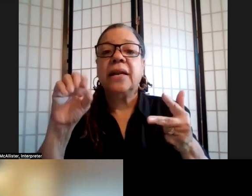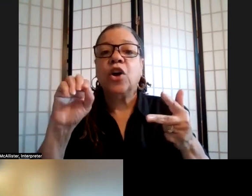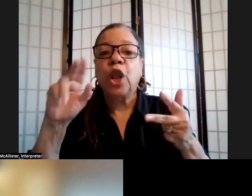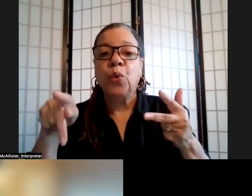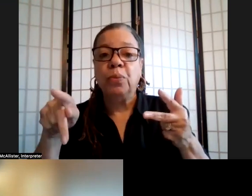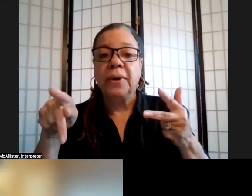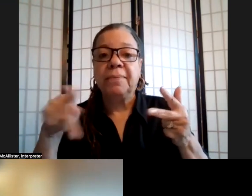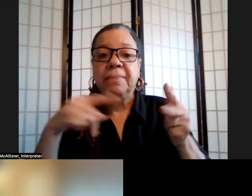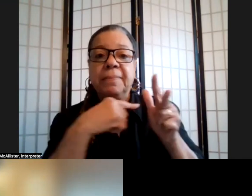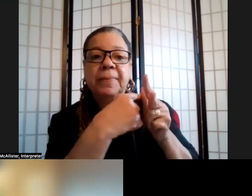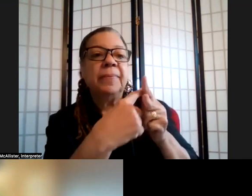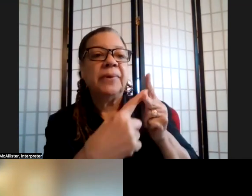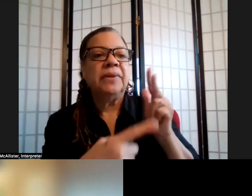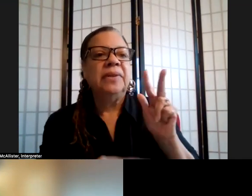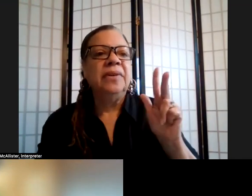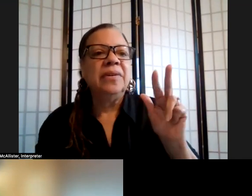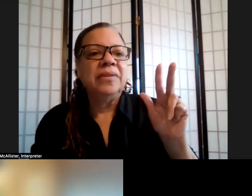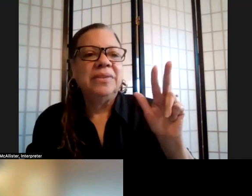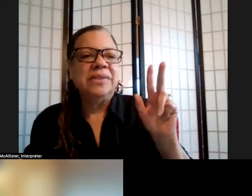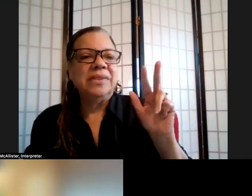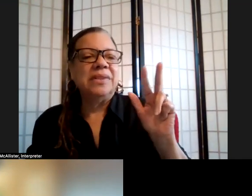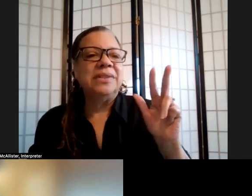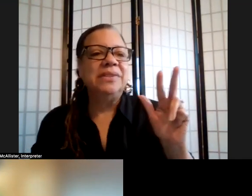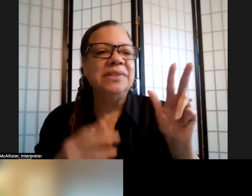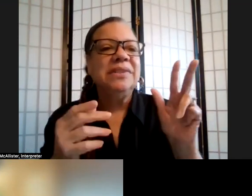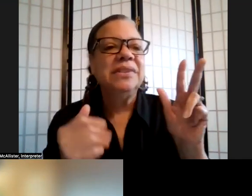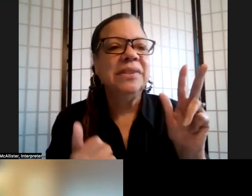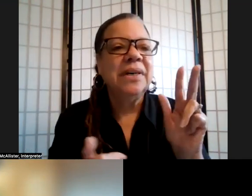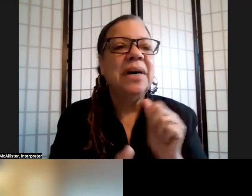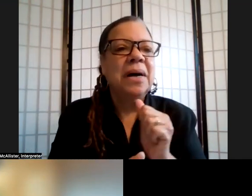These are, people are getting into the nitty-gritty here. So most of the questions are very